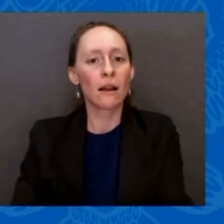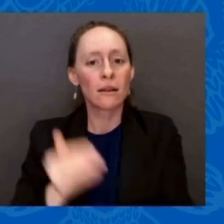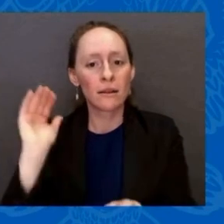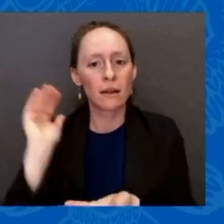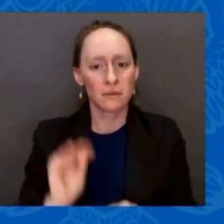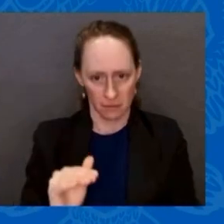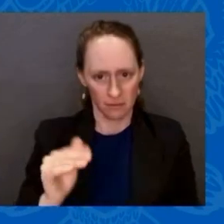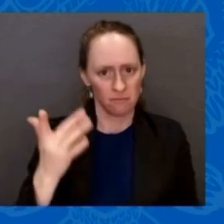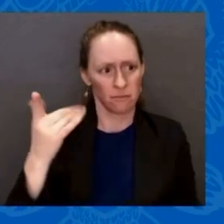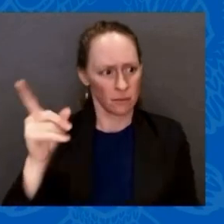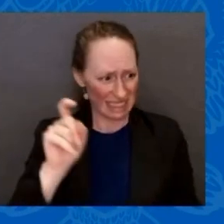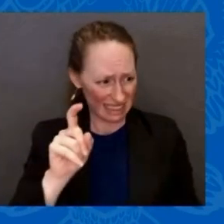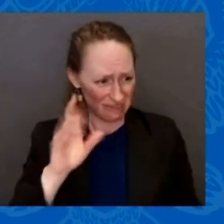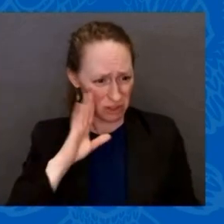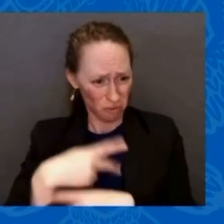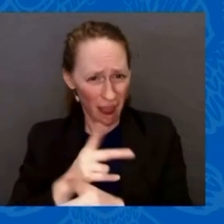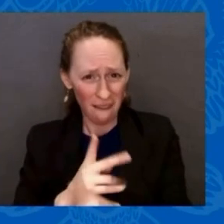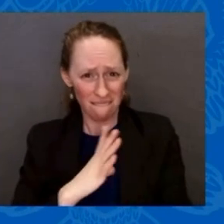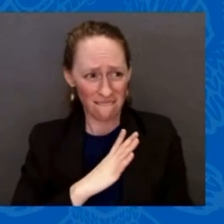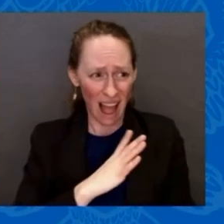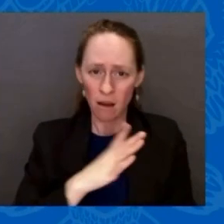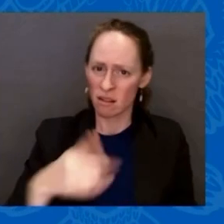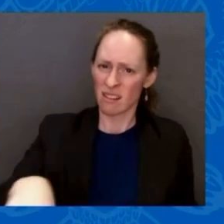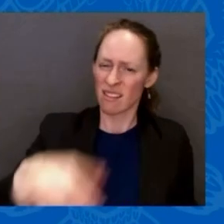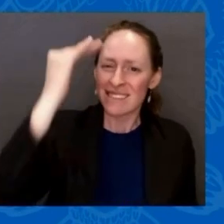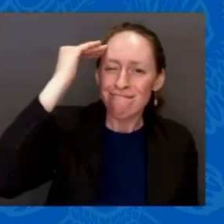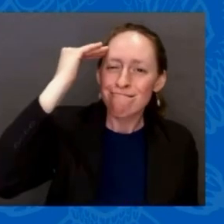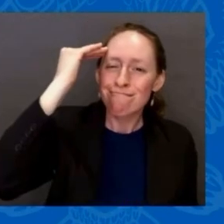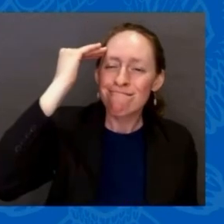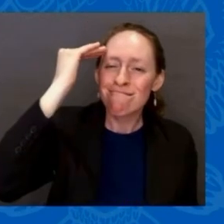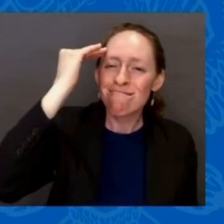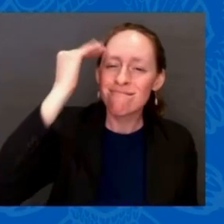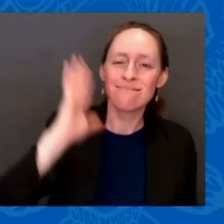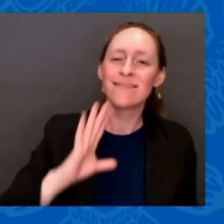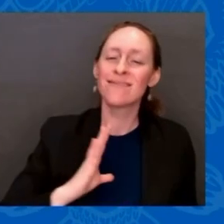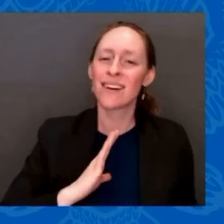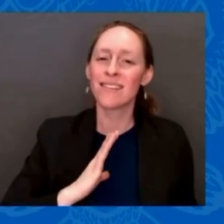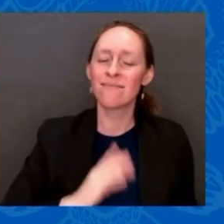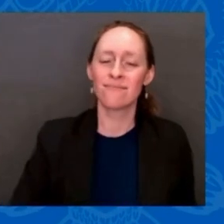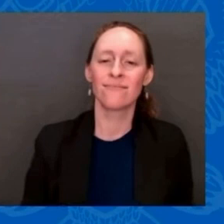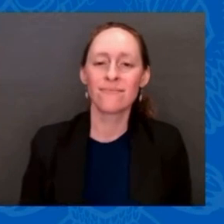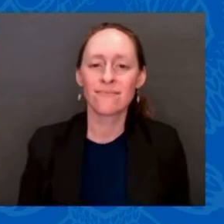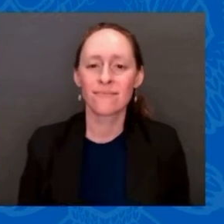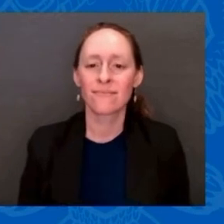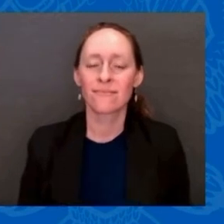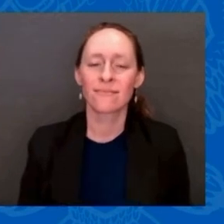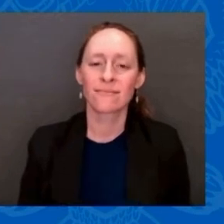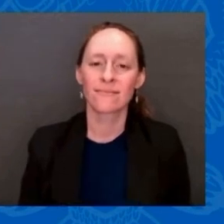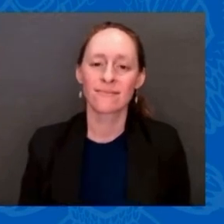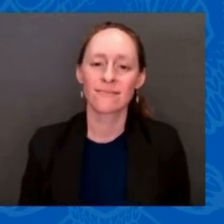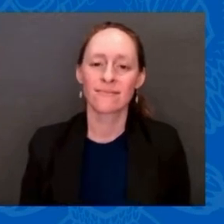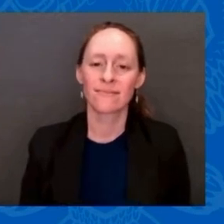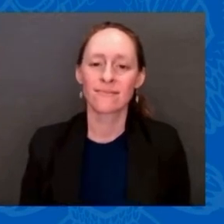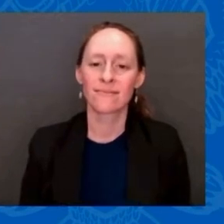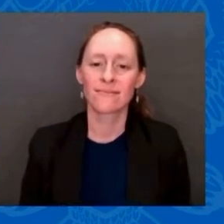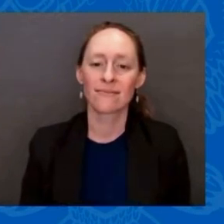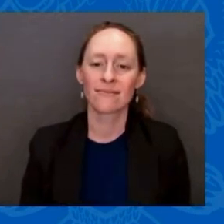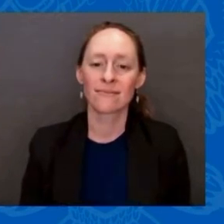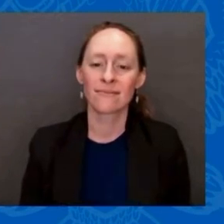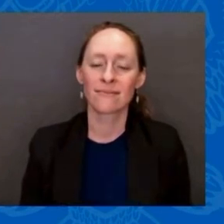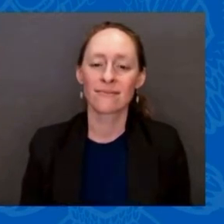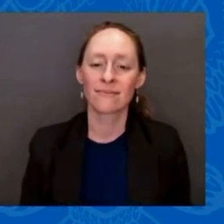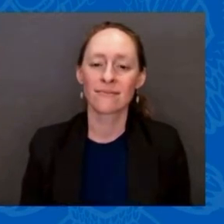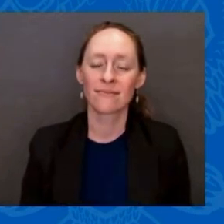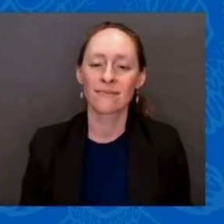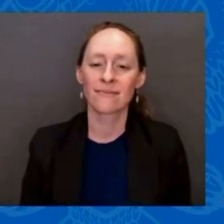organizing new companies and industries. You know, I've indicated labor leaders, they must expand their ranks. As I said,